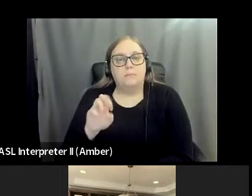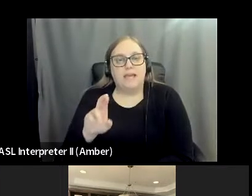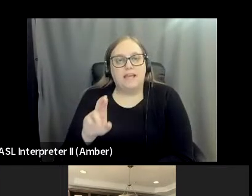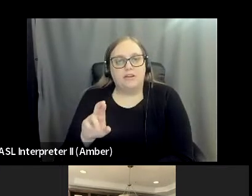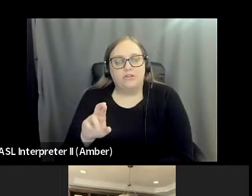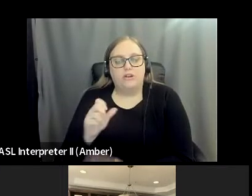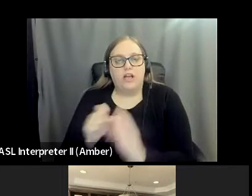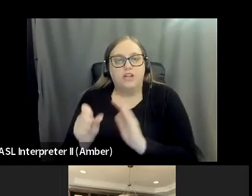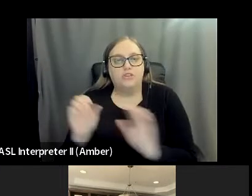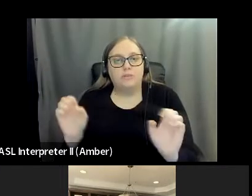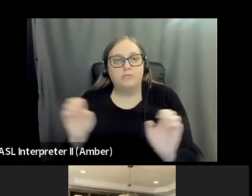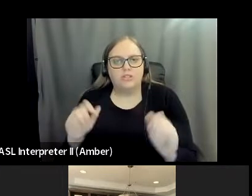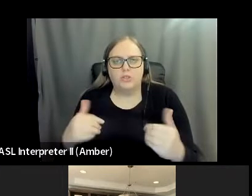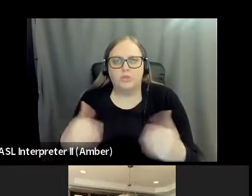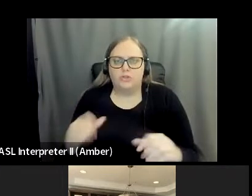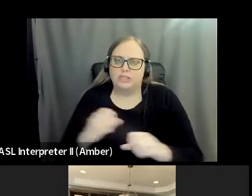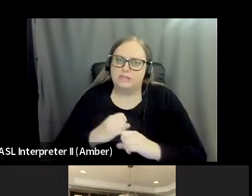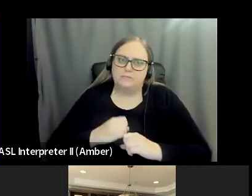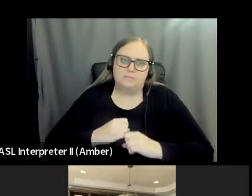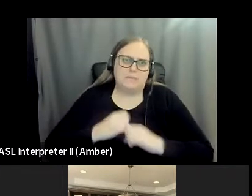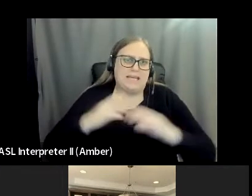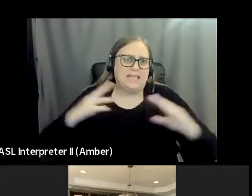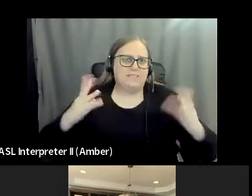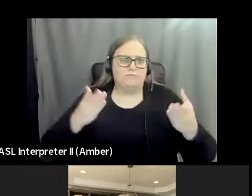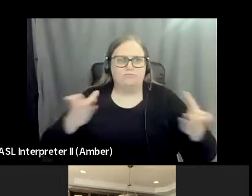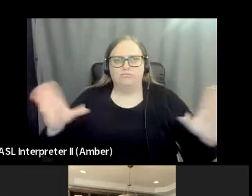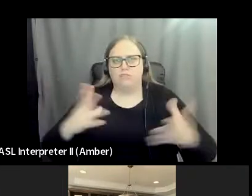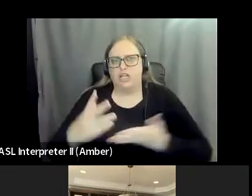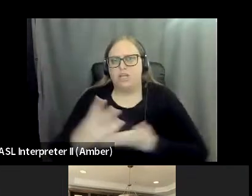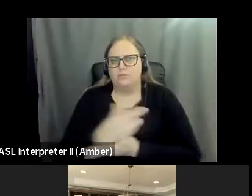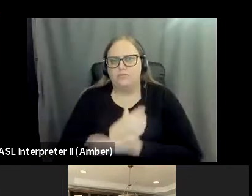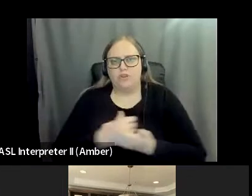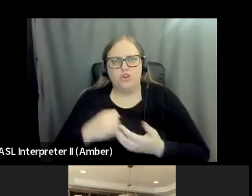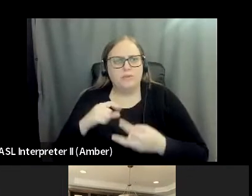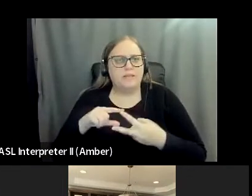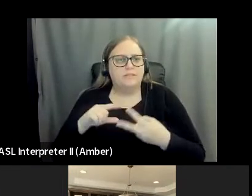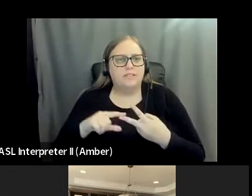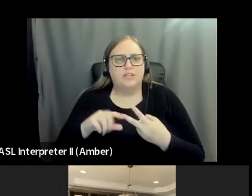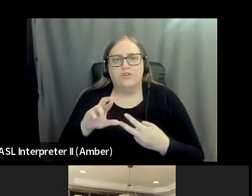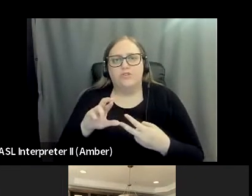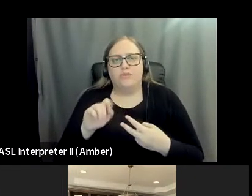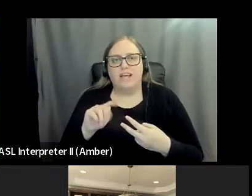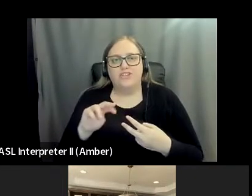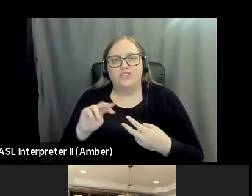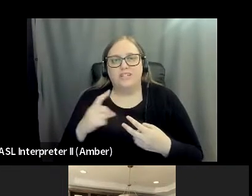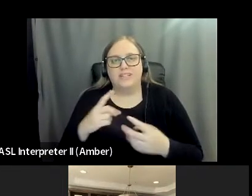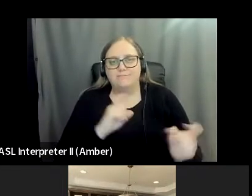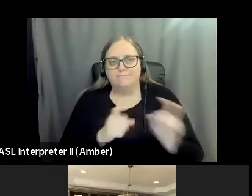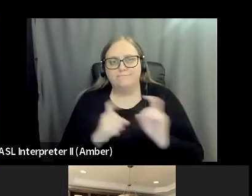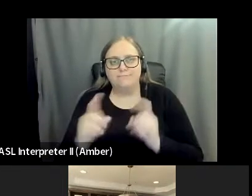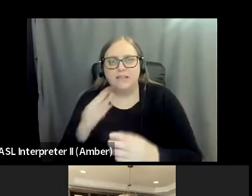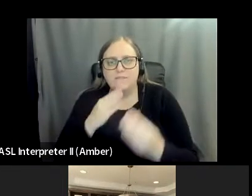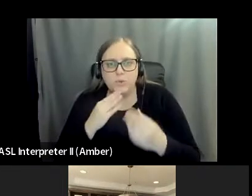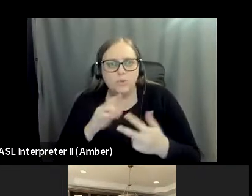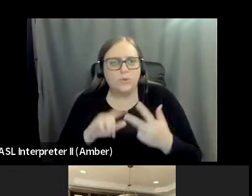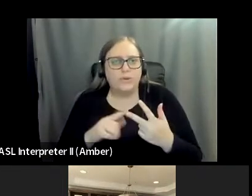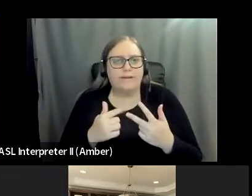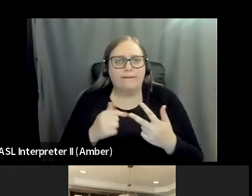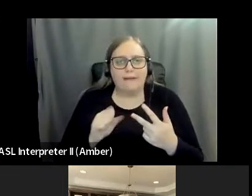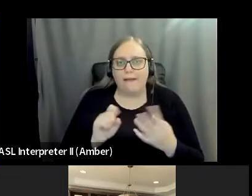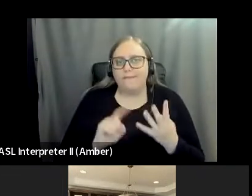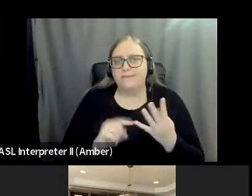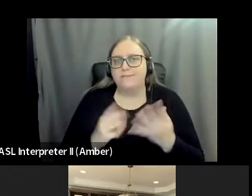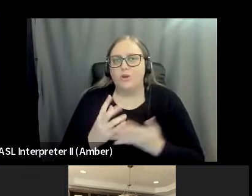emergency are expansive. They include procurement. They include rationing things like food and gasoline,